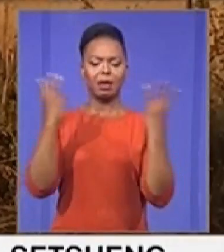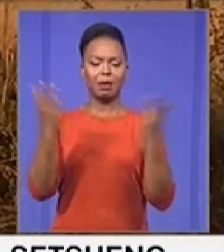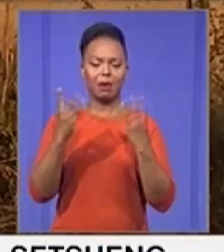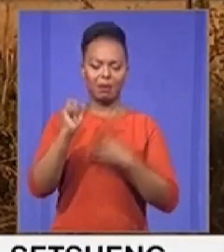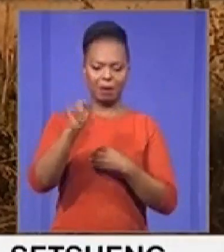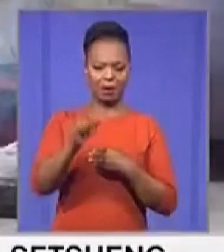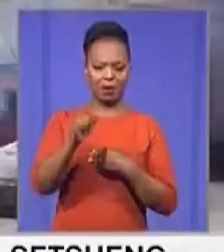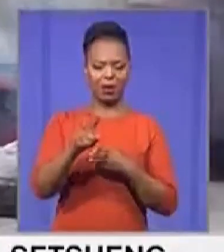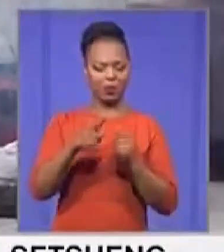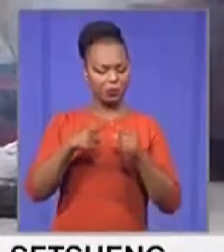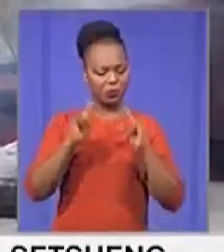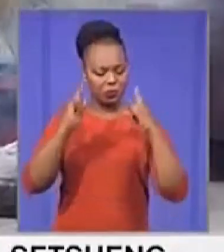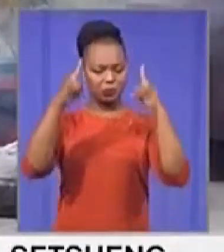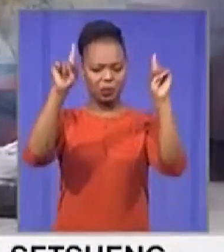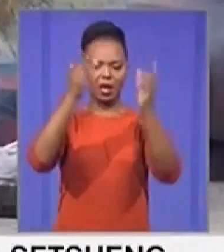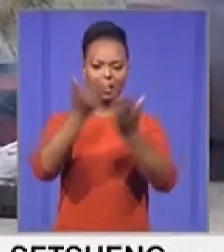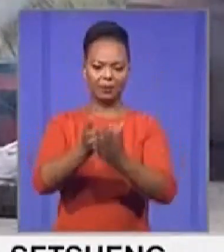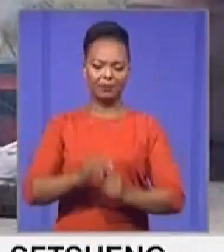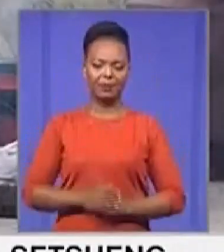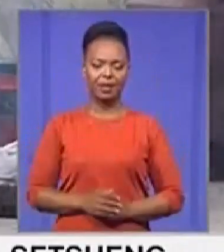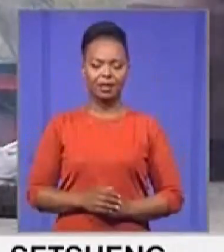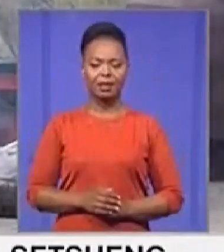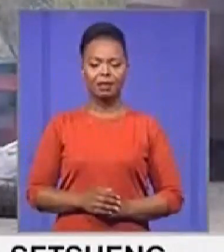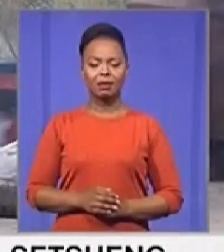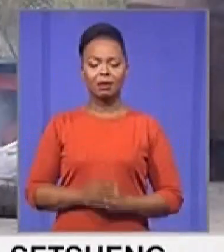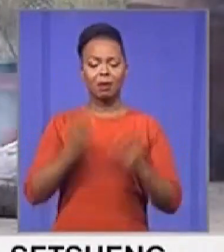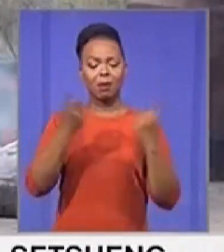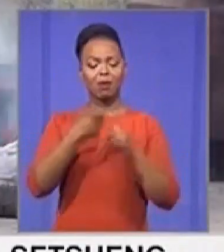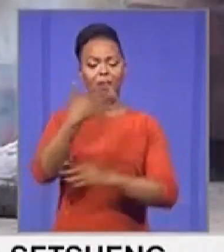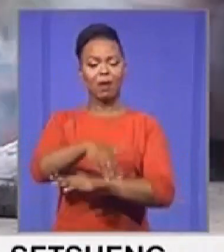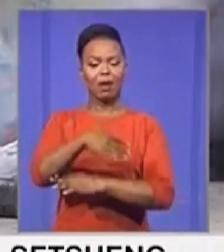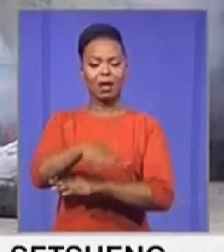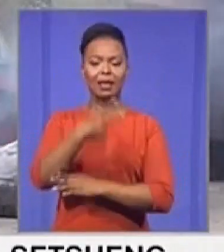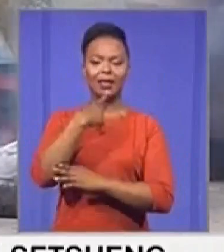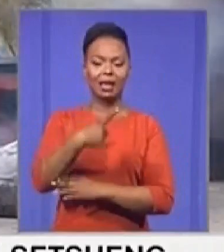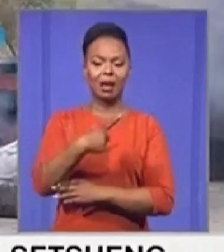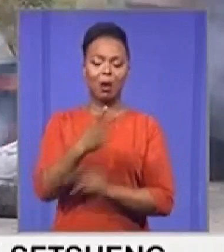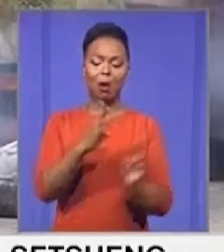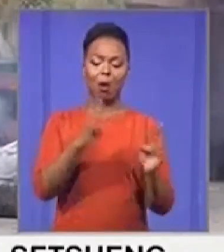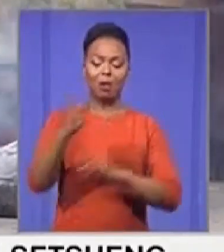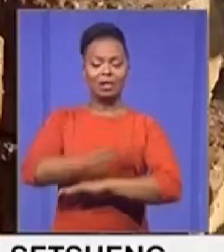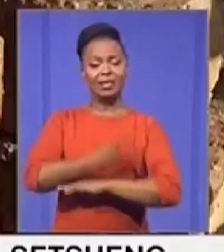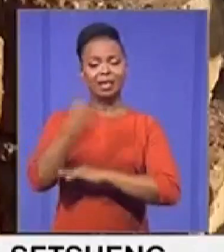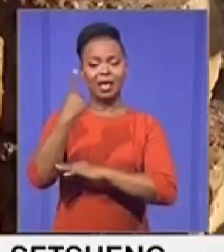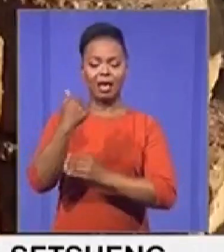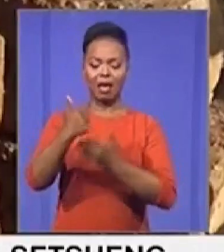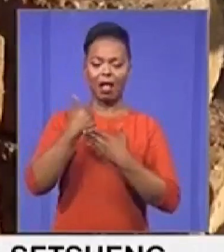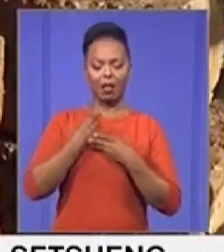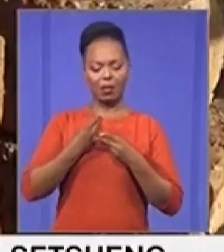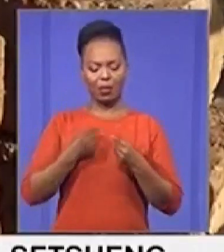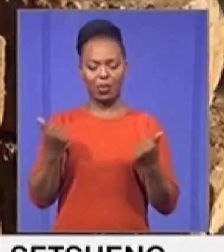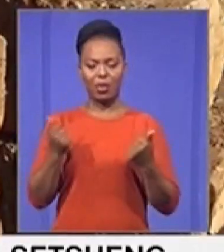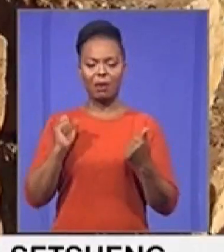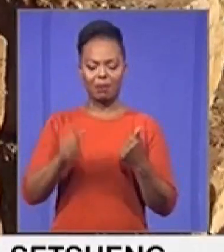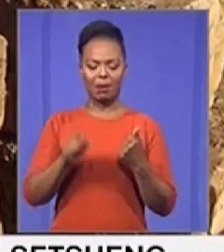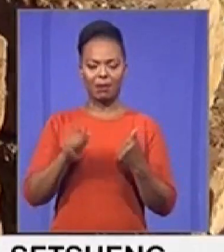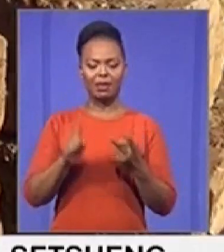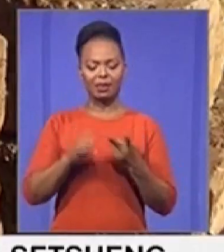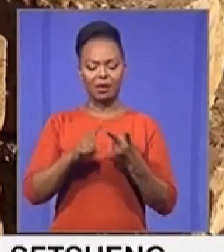get ahead. ba phaphathehi bao ba tshepa hore ka le la matsatsi ba tla thuswa ho fumana bonamodi ba moshwelella